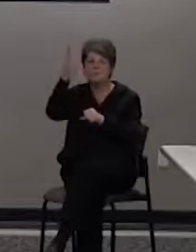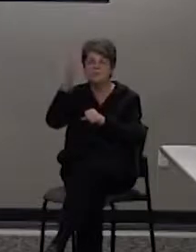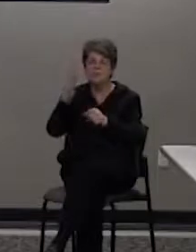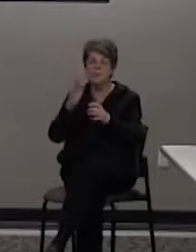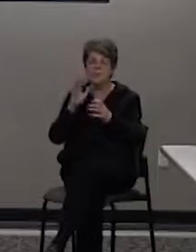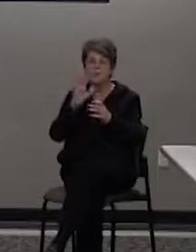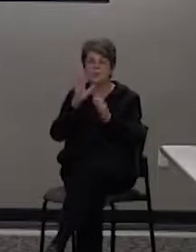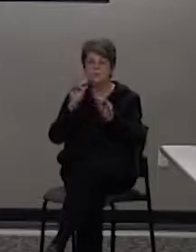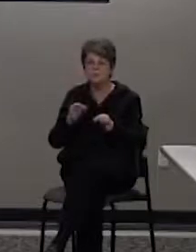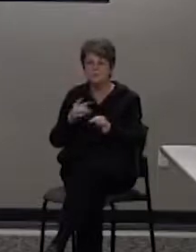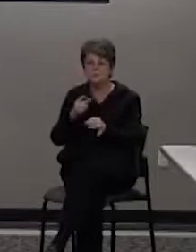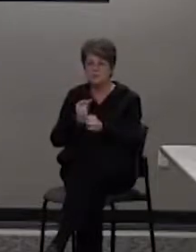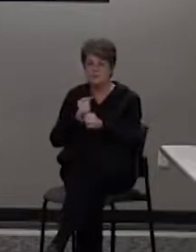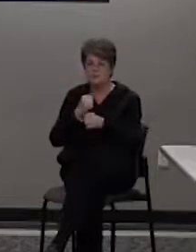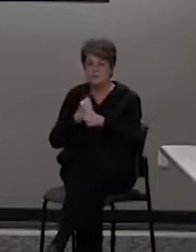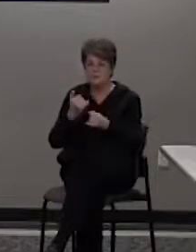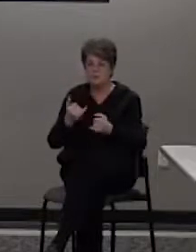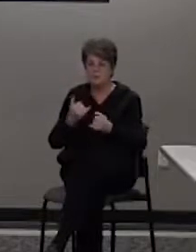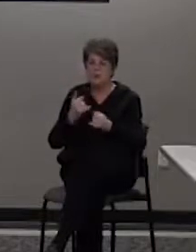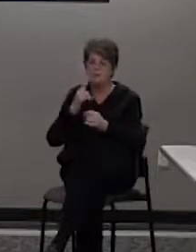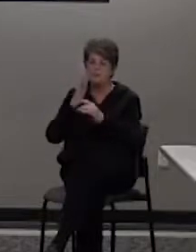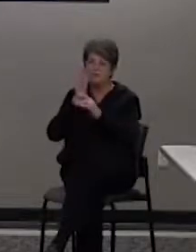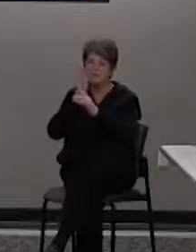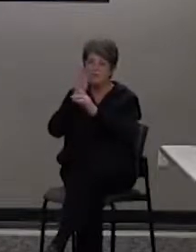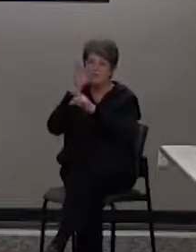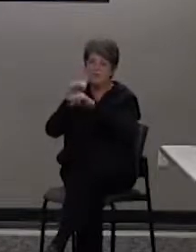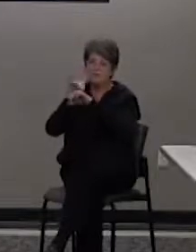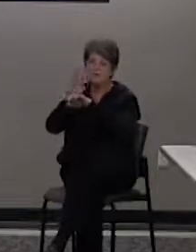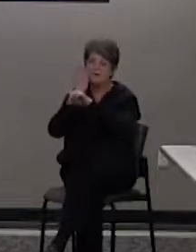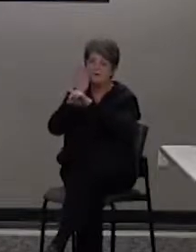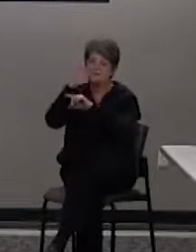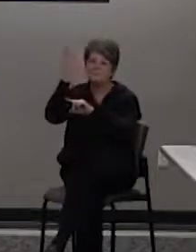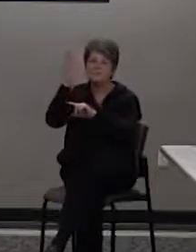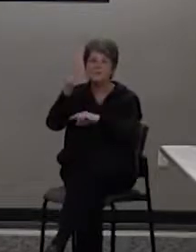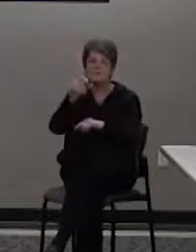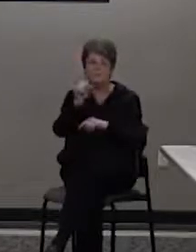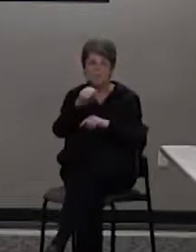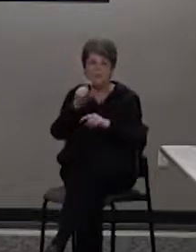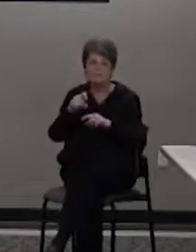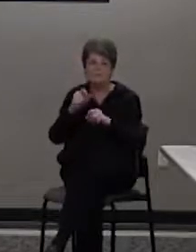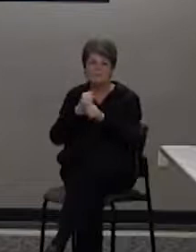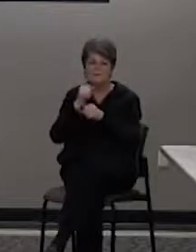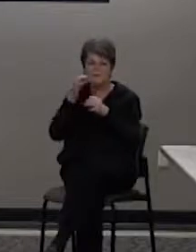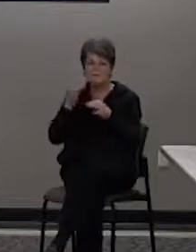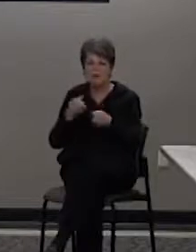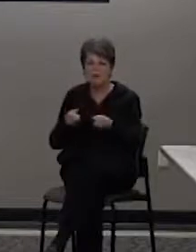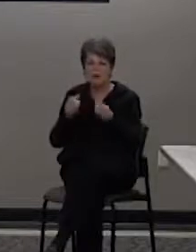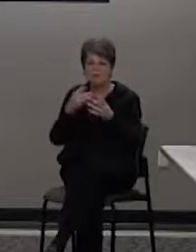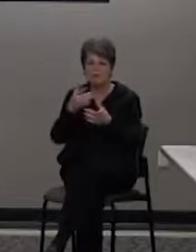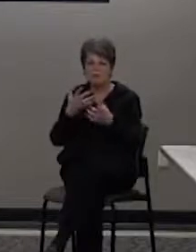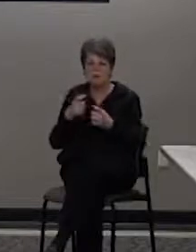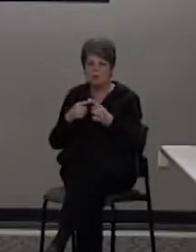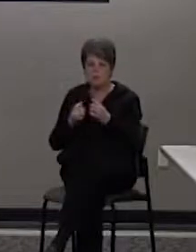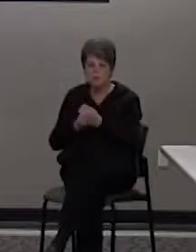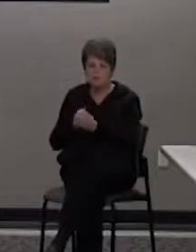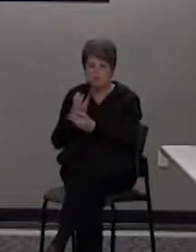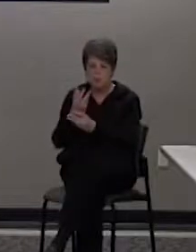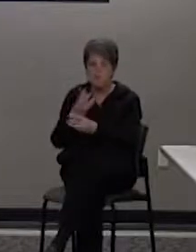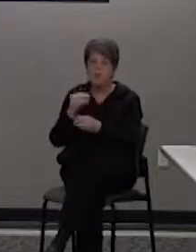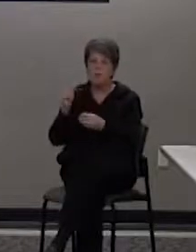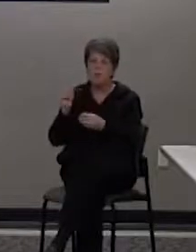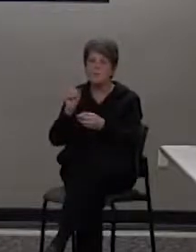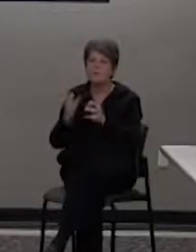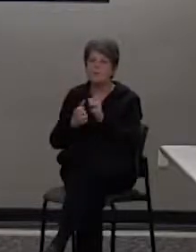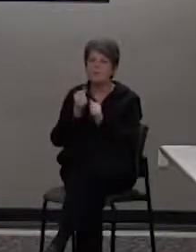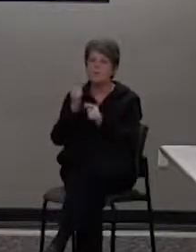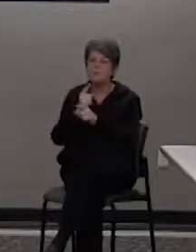influence. And so, to your point, Mike, is yes, we have to make some decisions on how much we wanna grow, and where are the